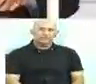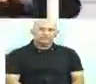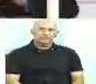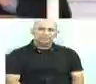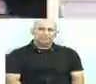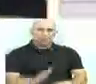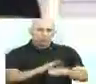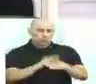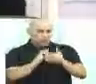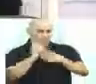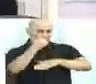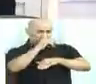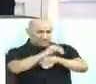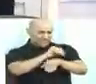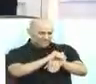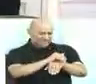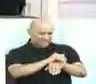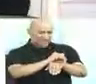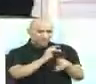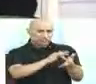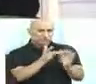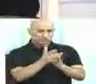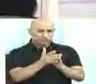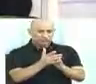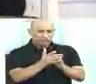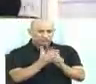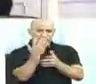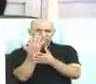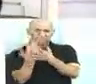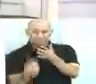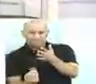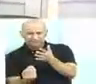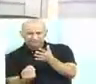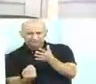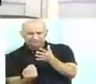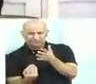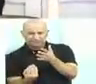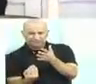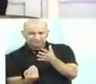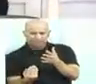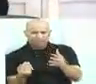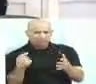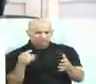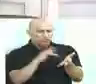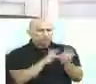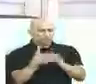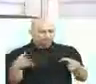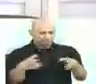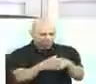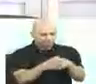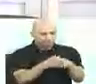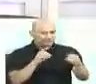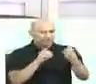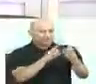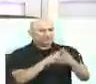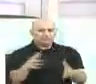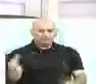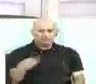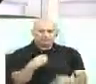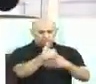On the night that Jesus was to be taken from us, he gathered his disciples, and taking bread, he blessed